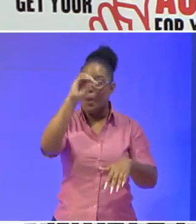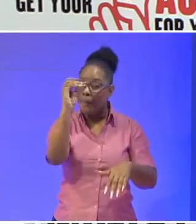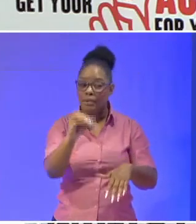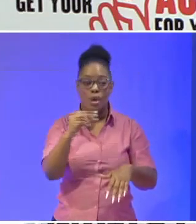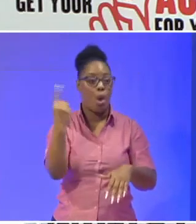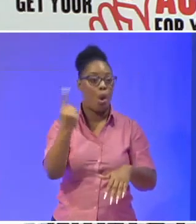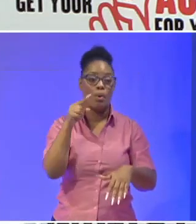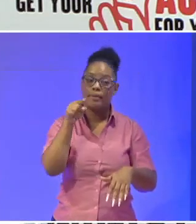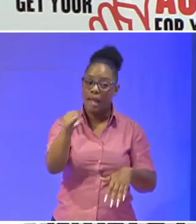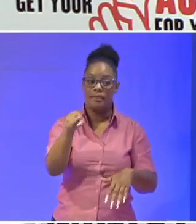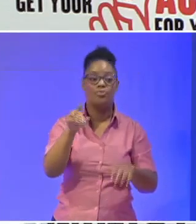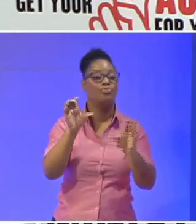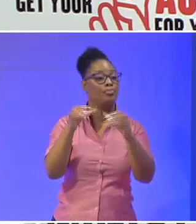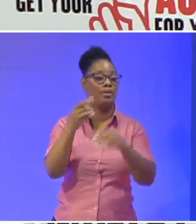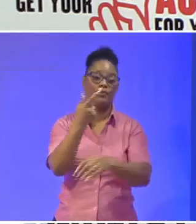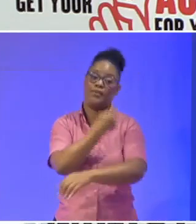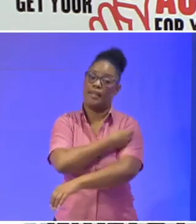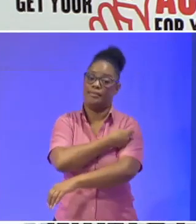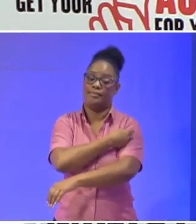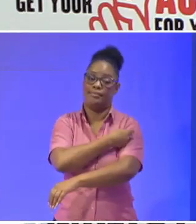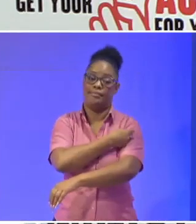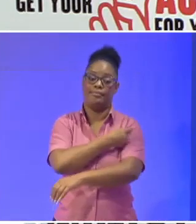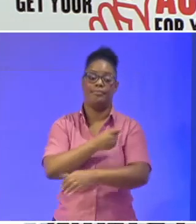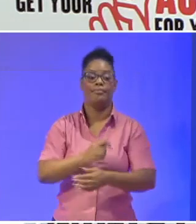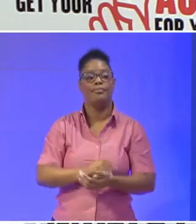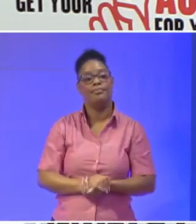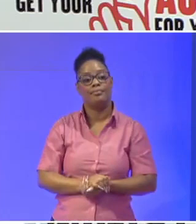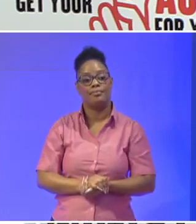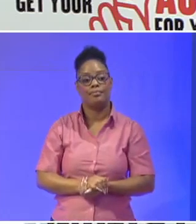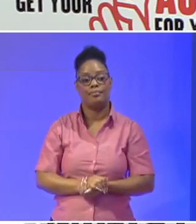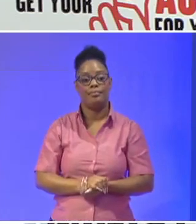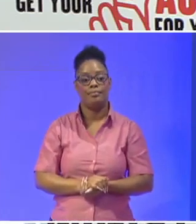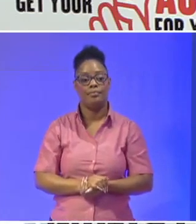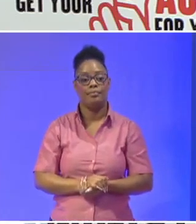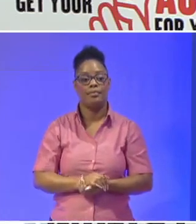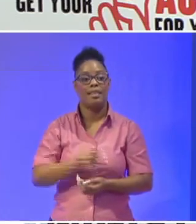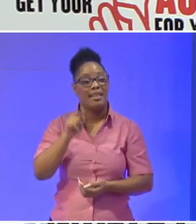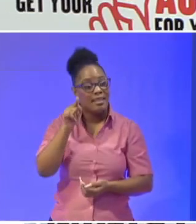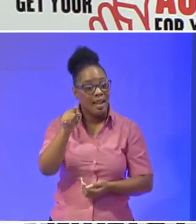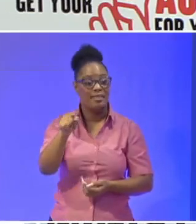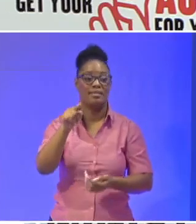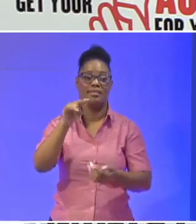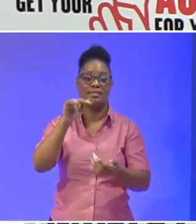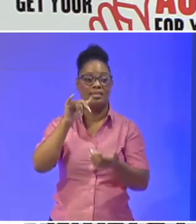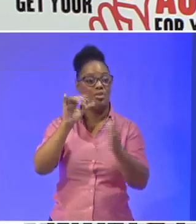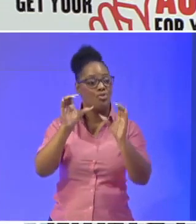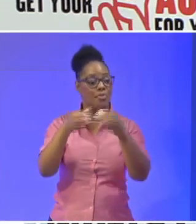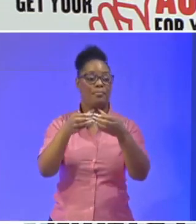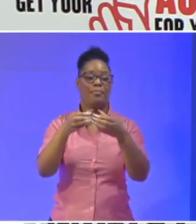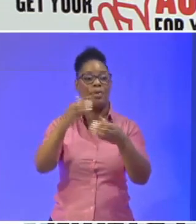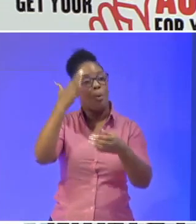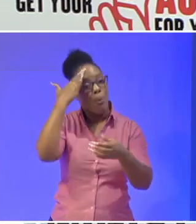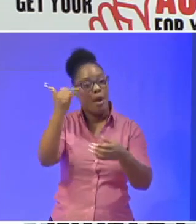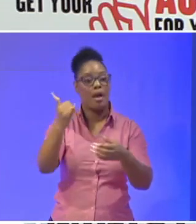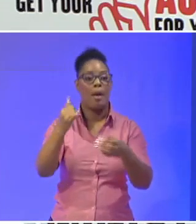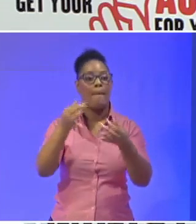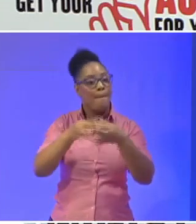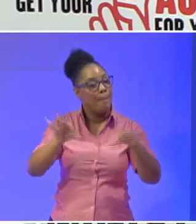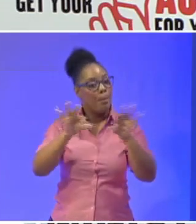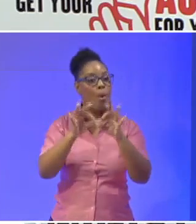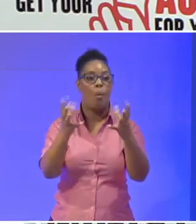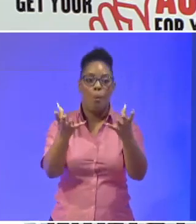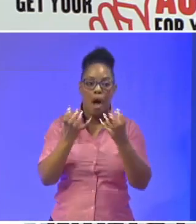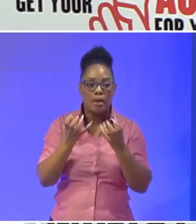vaccinated. That is a particular concern because, as you know, we want children back out to school. Some